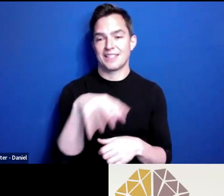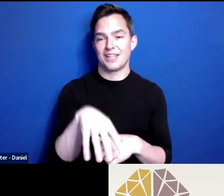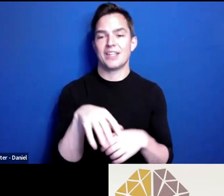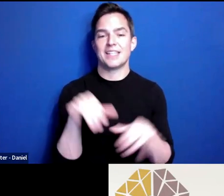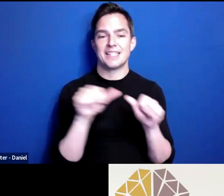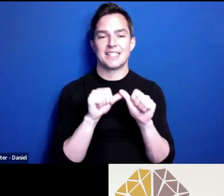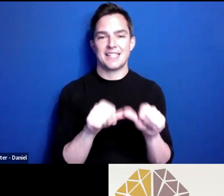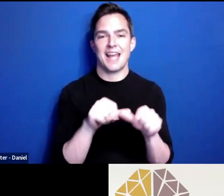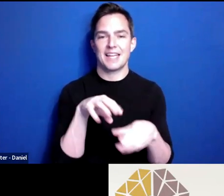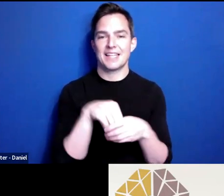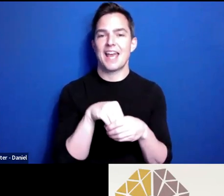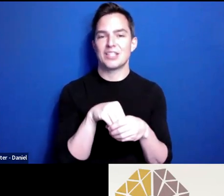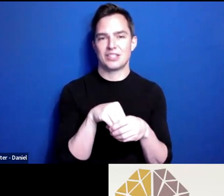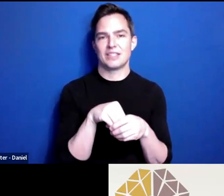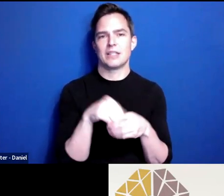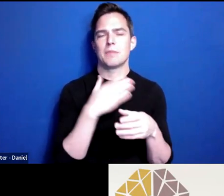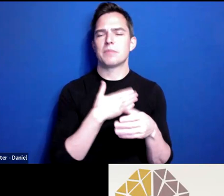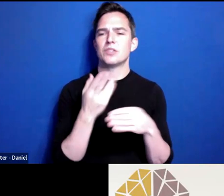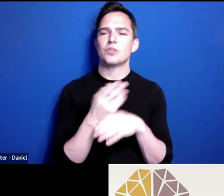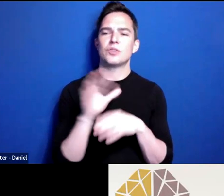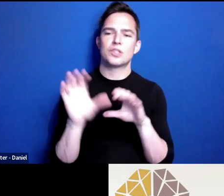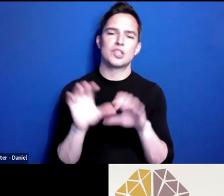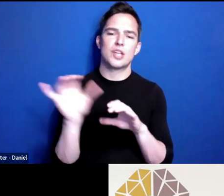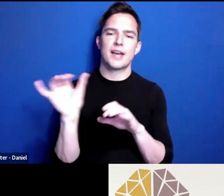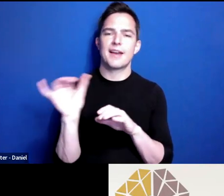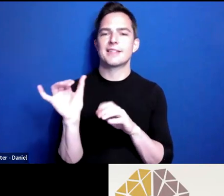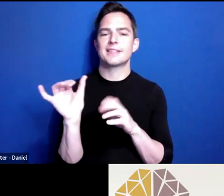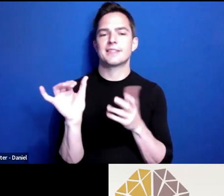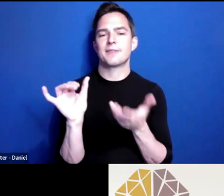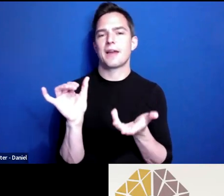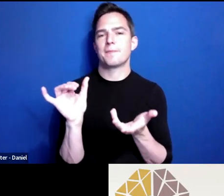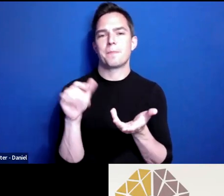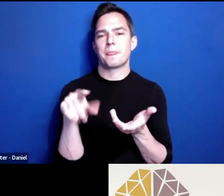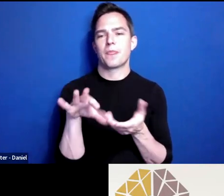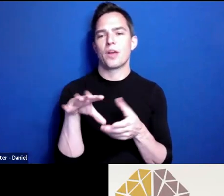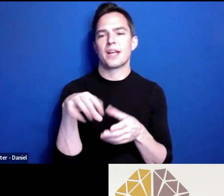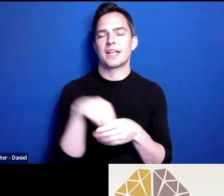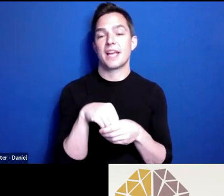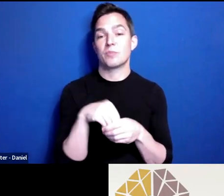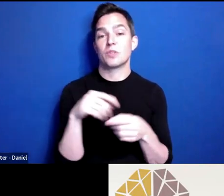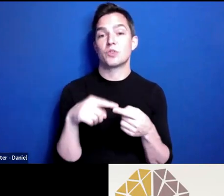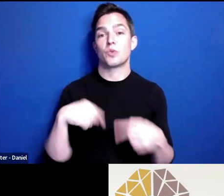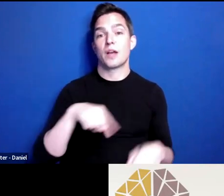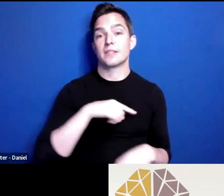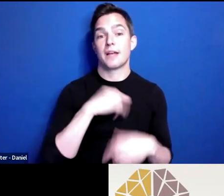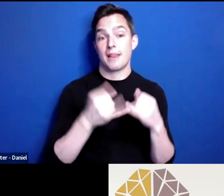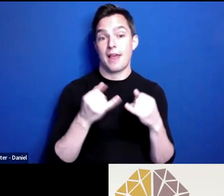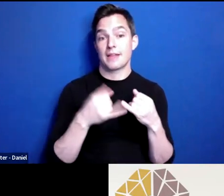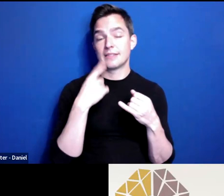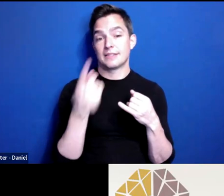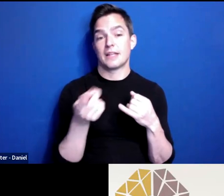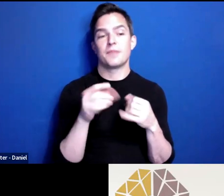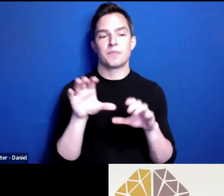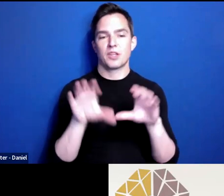engaged. And please use the chat as your engagement to us. And the last thing I want to say about the